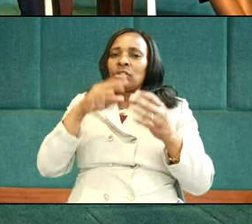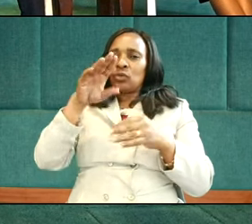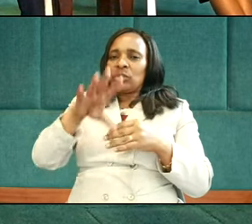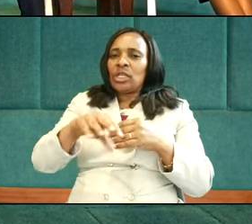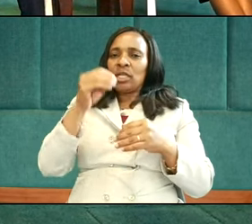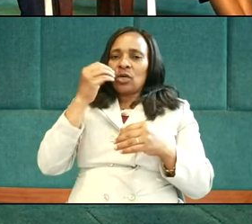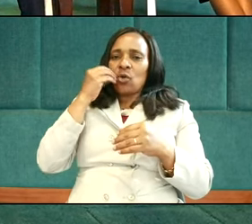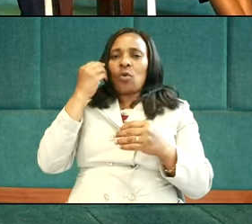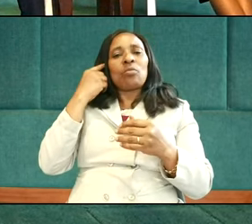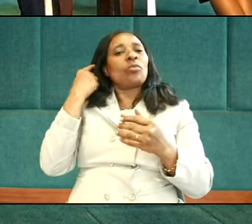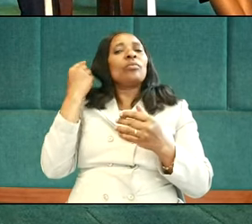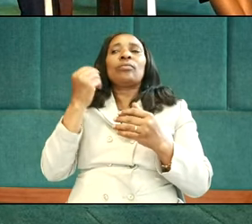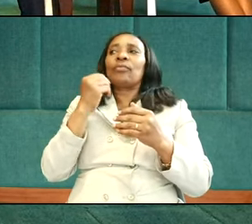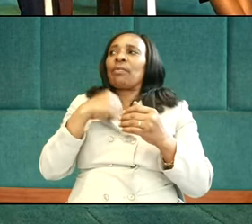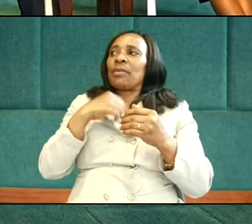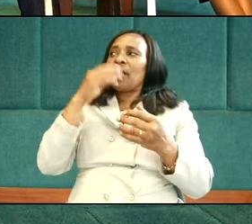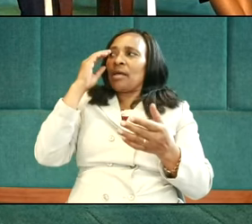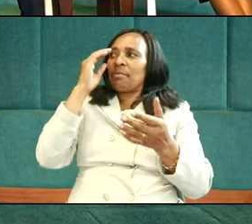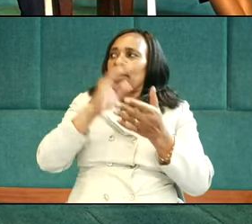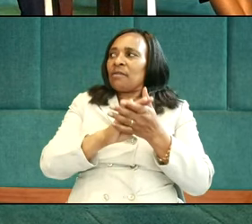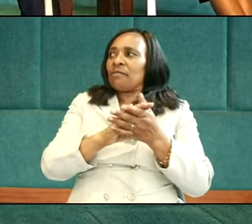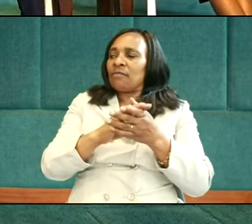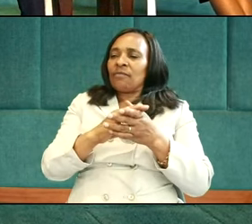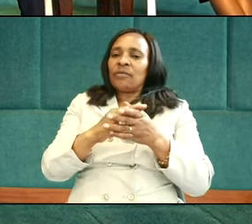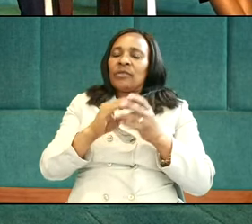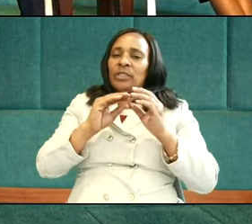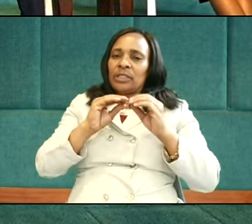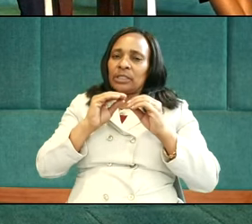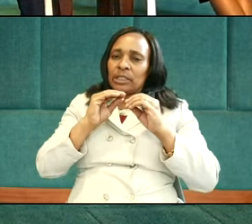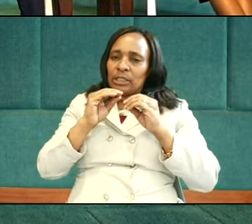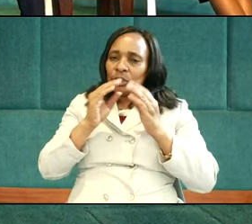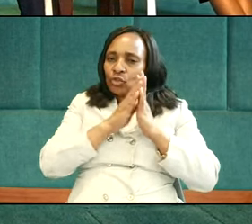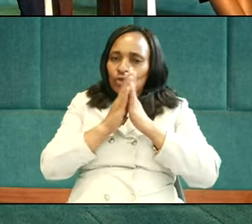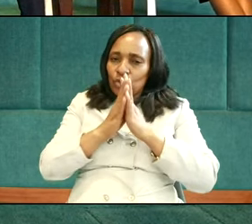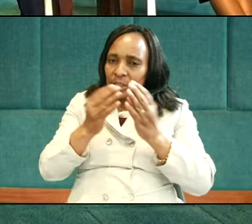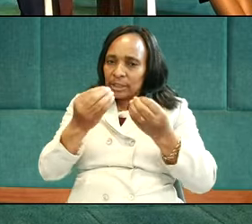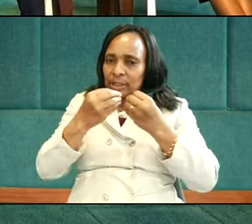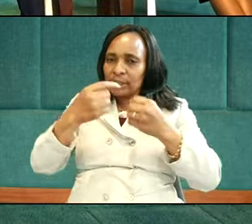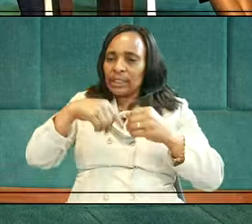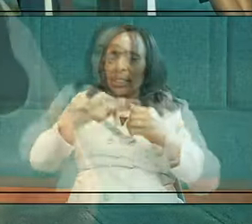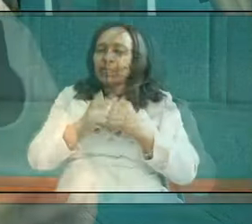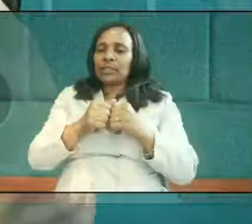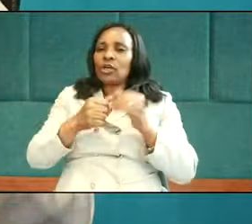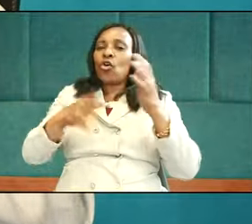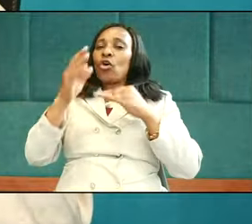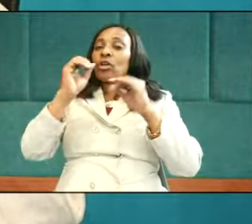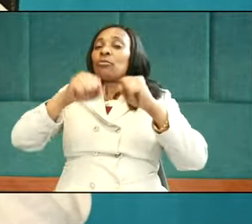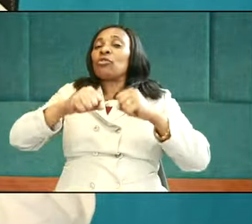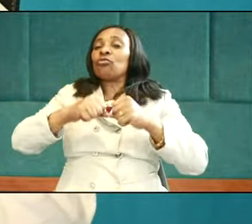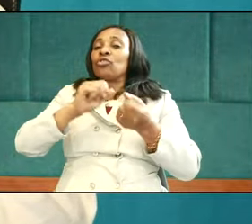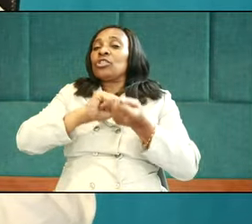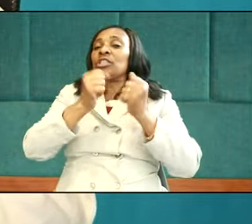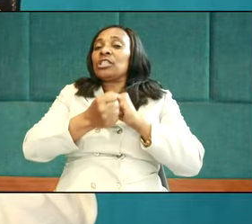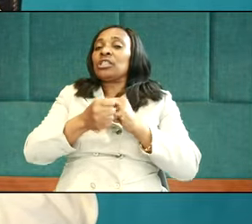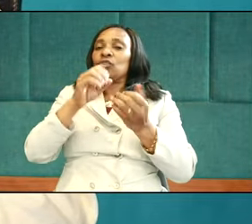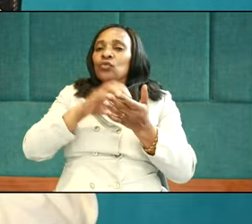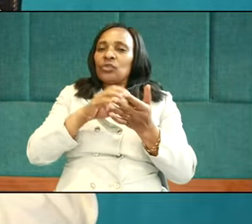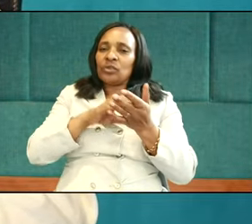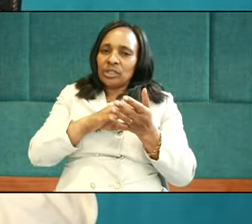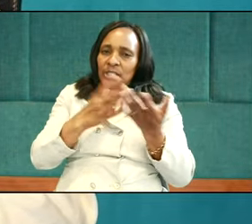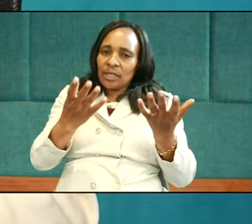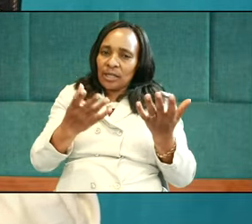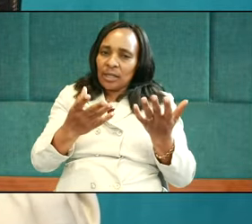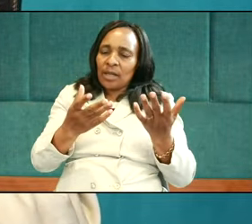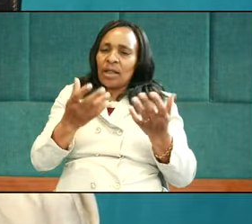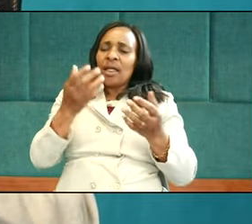home? I believe this story teaches us that God can put you in positions of power, in positions